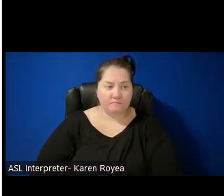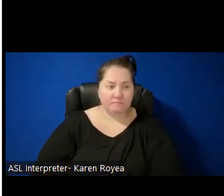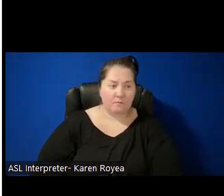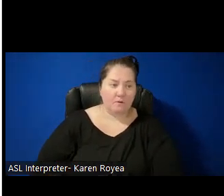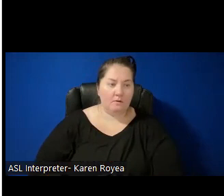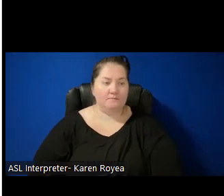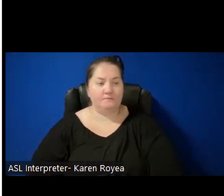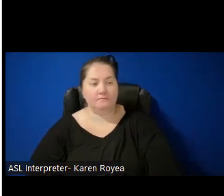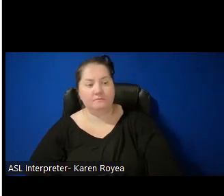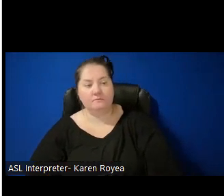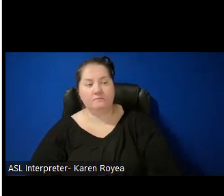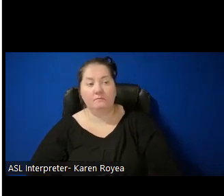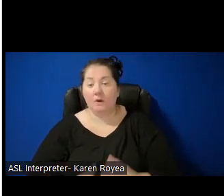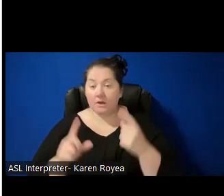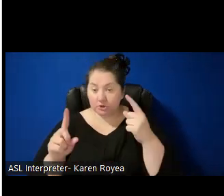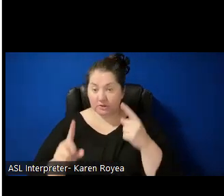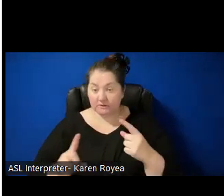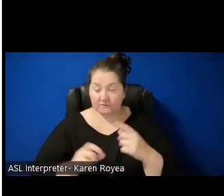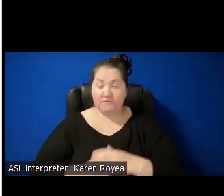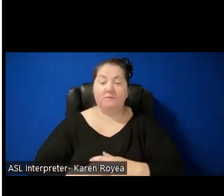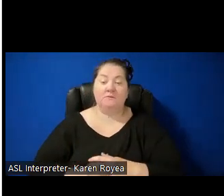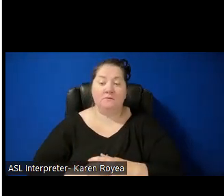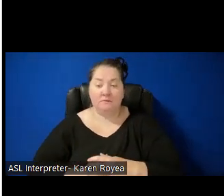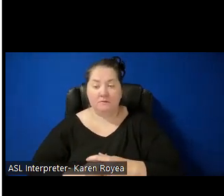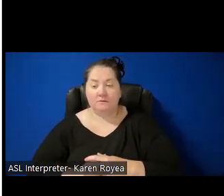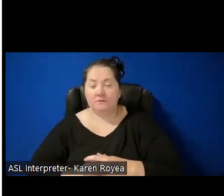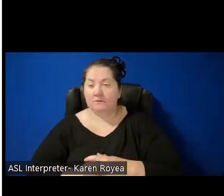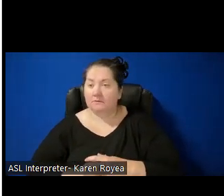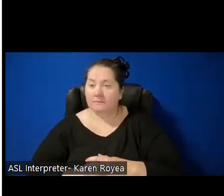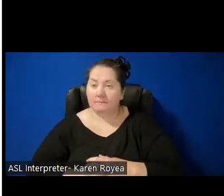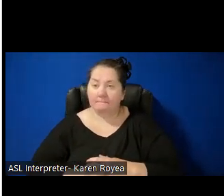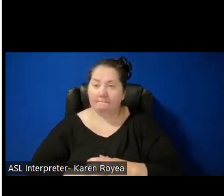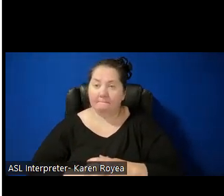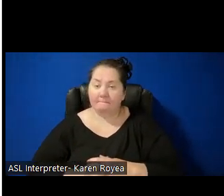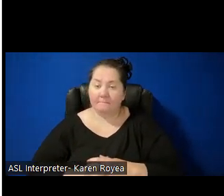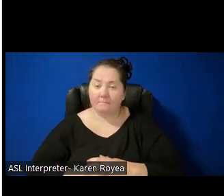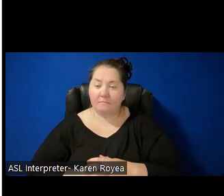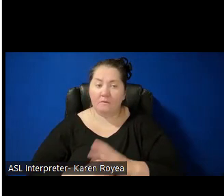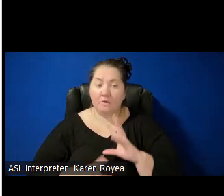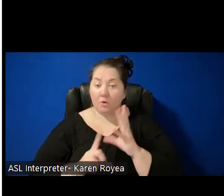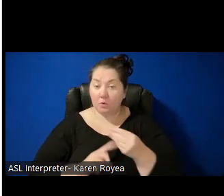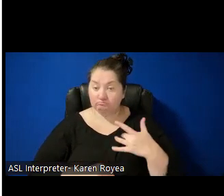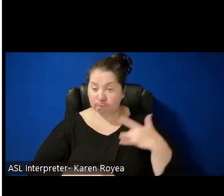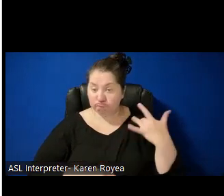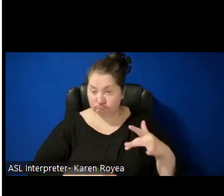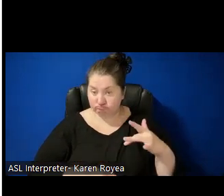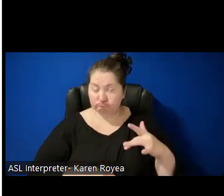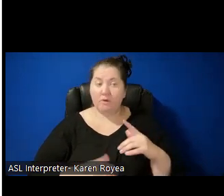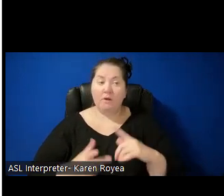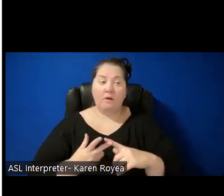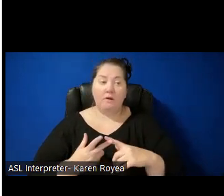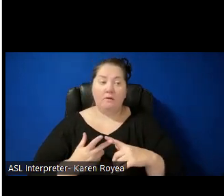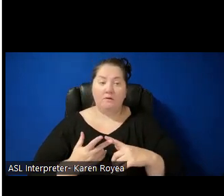So some of the objectives that I want to touch on throughout this training is one, cultural sensitivity and